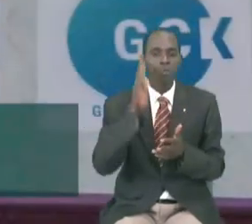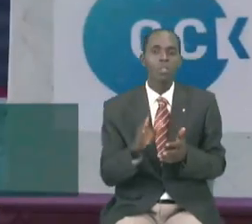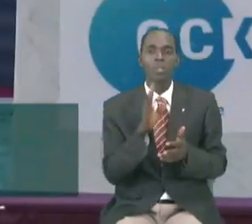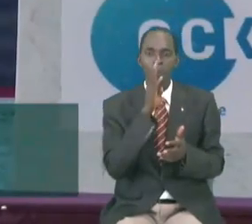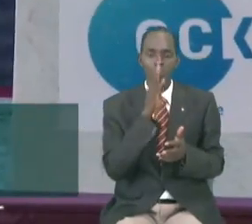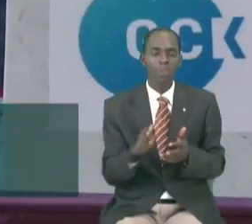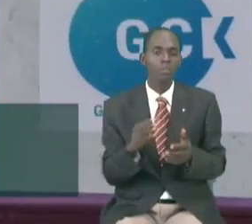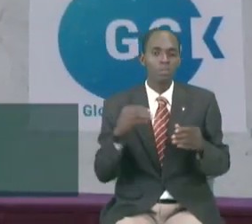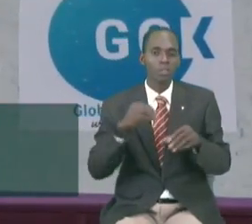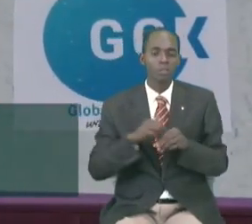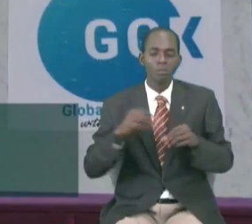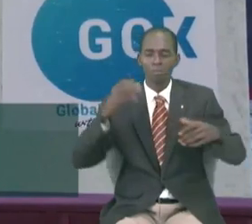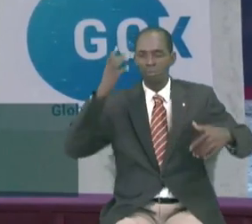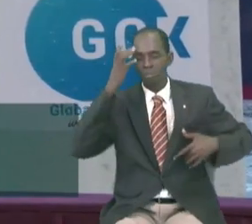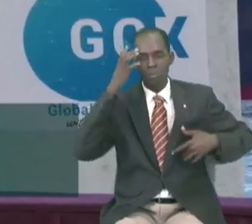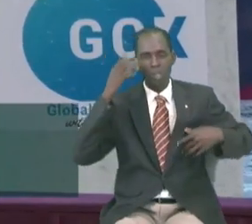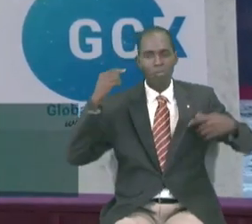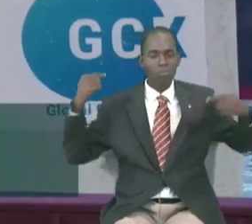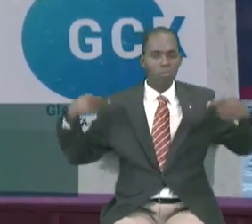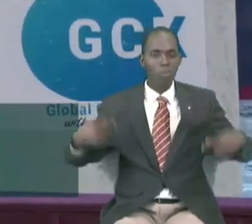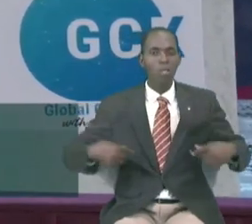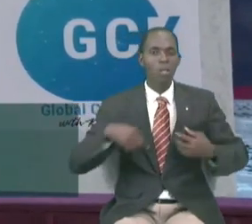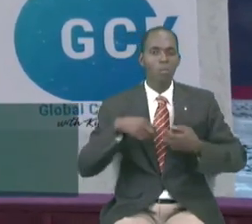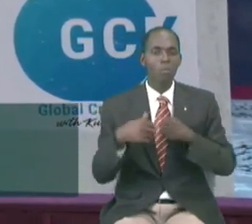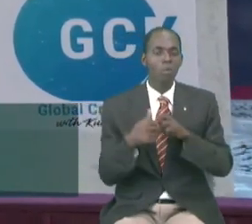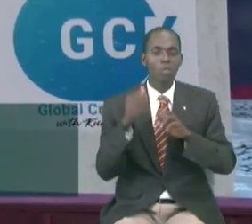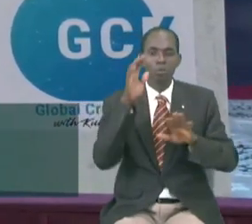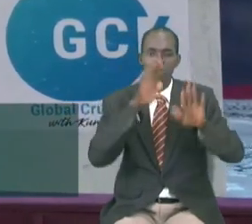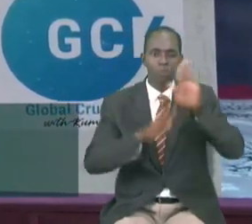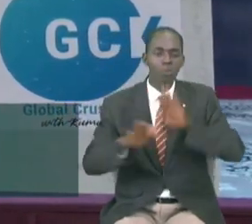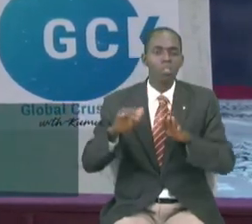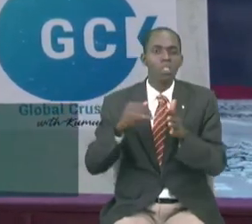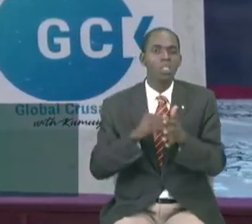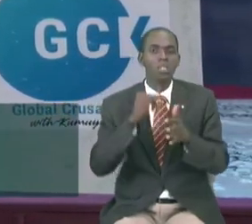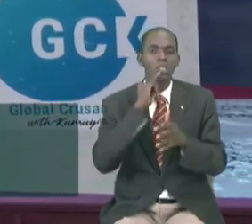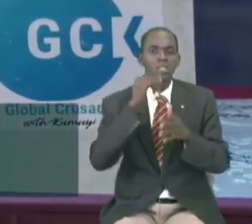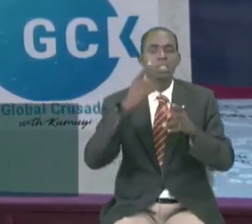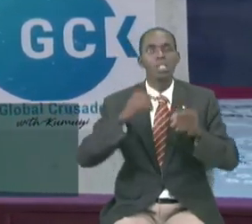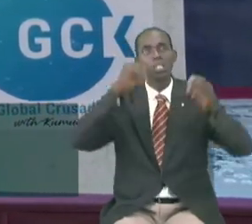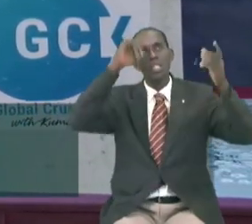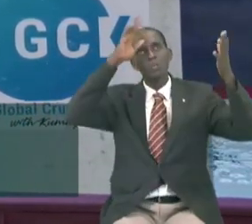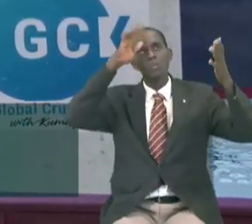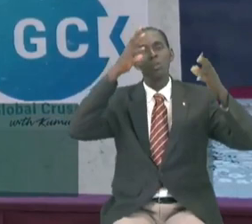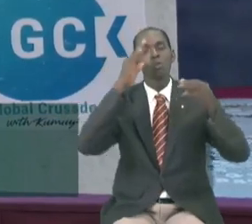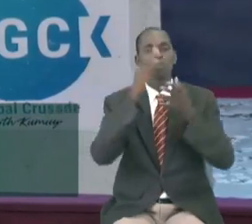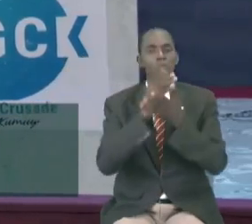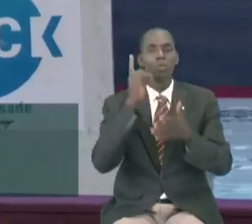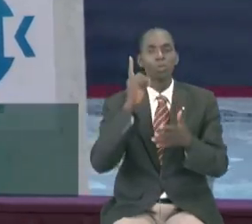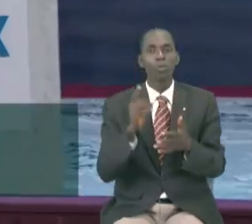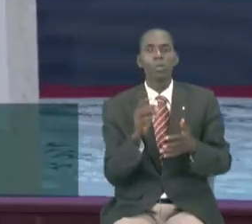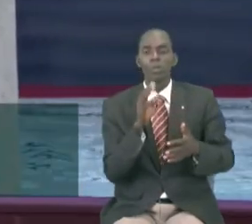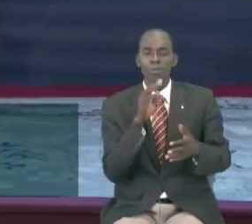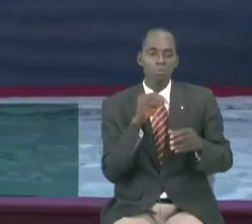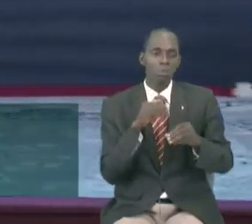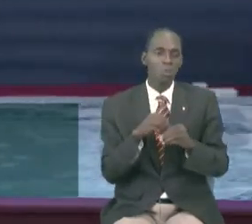cut short? Let him pray. And then when the Lord has done it and you are happy and you are merry,